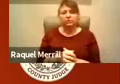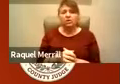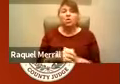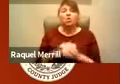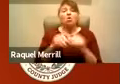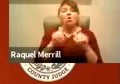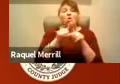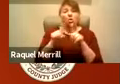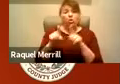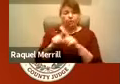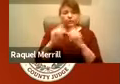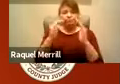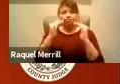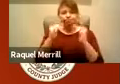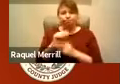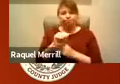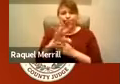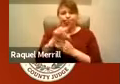Also, on the next slide,